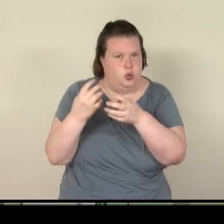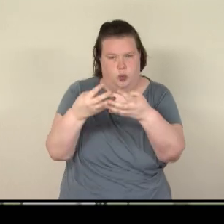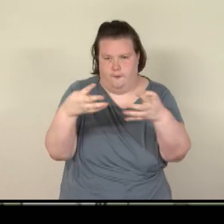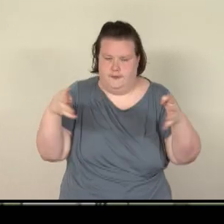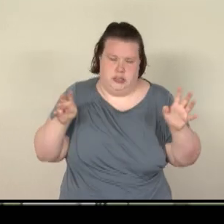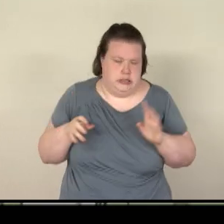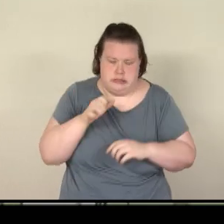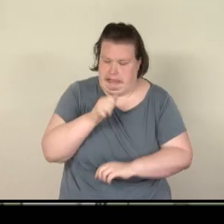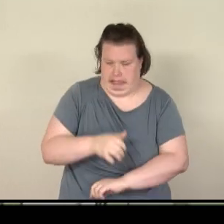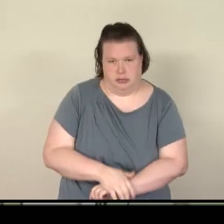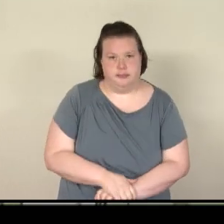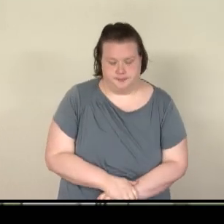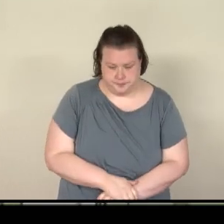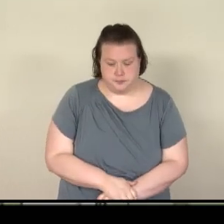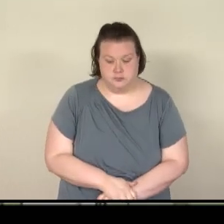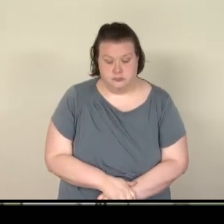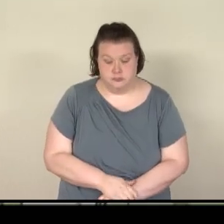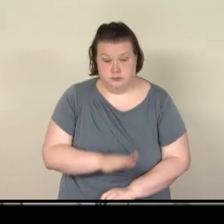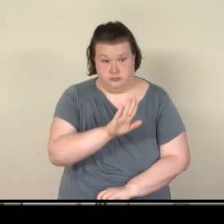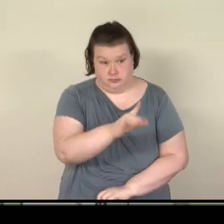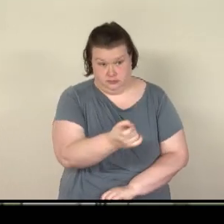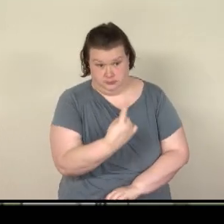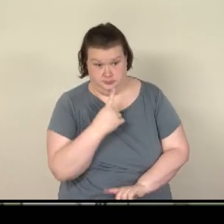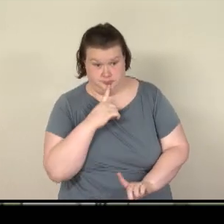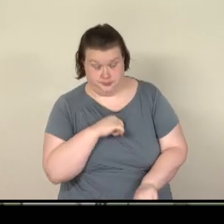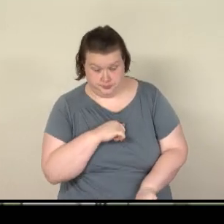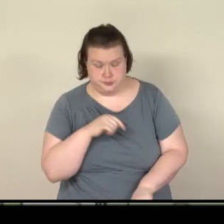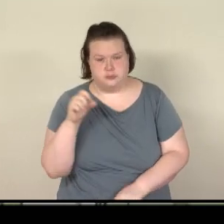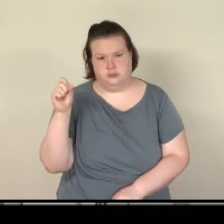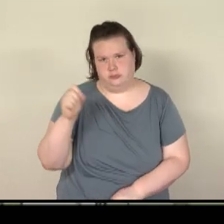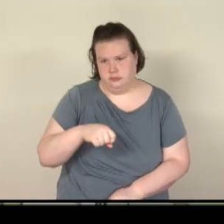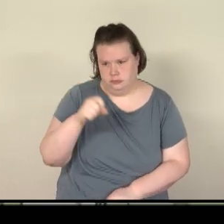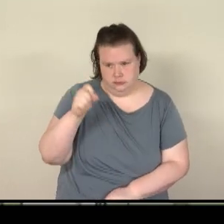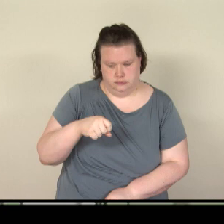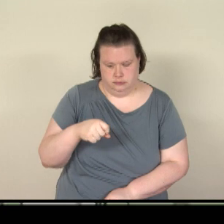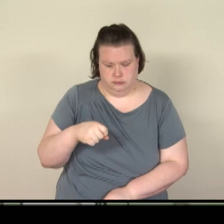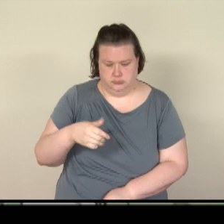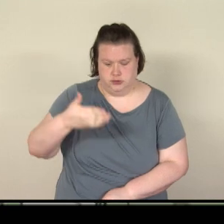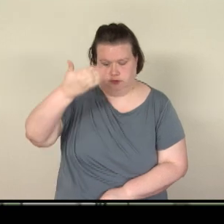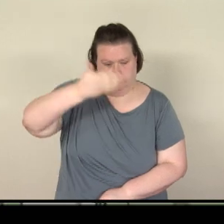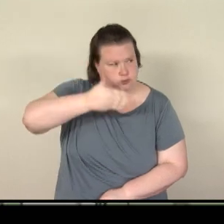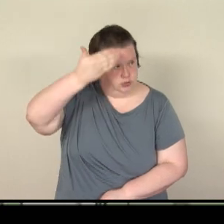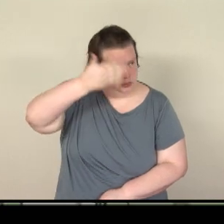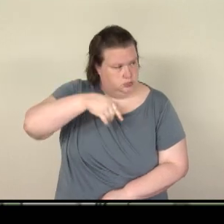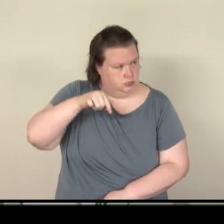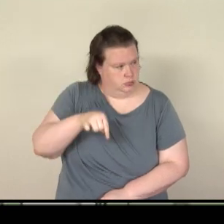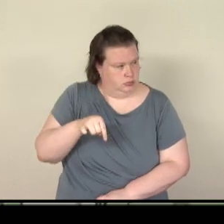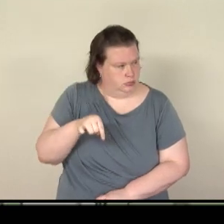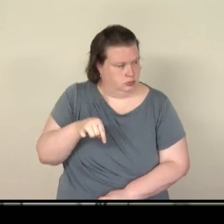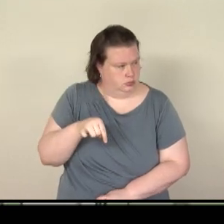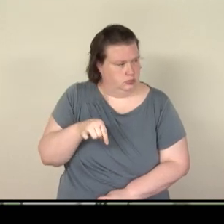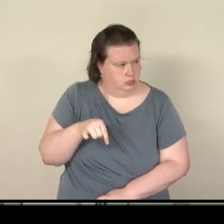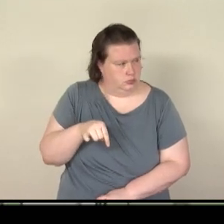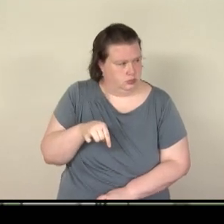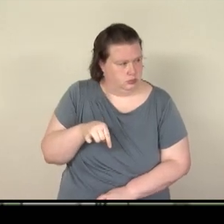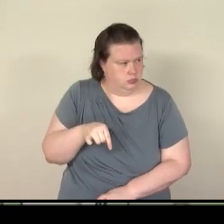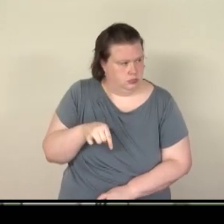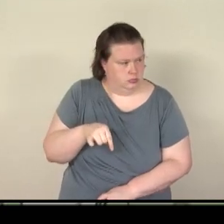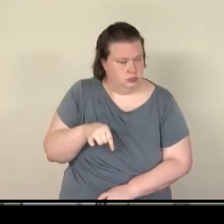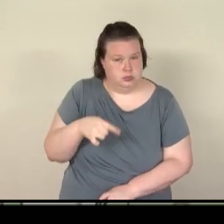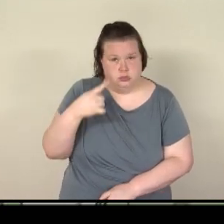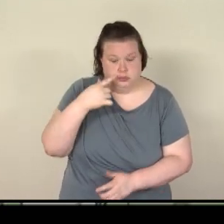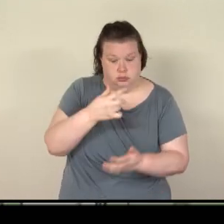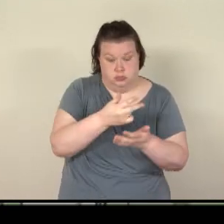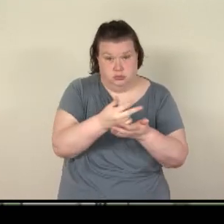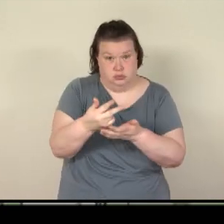of the fence. And so I think to answer your question, yes, the faces here that face out towards the parking